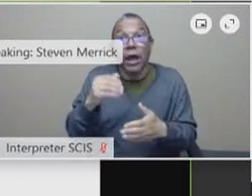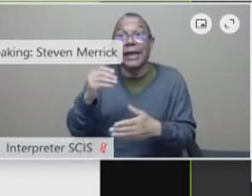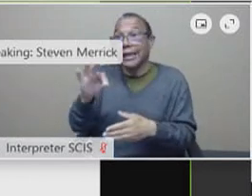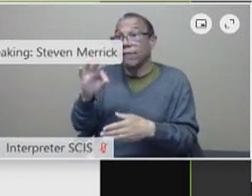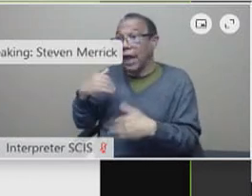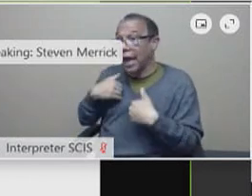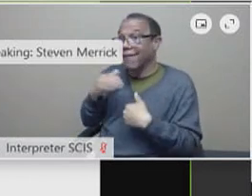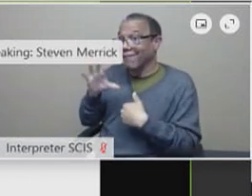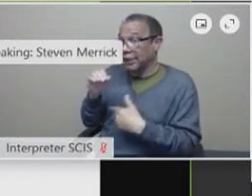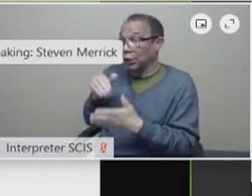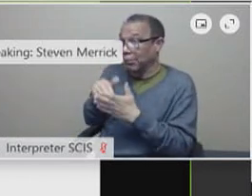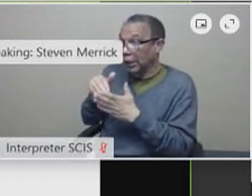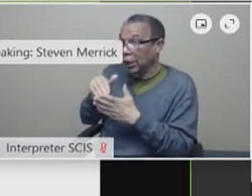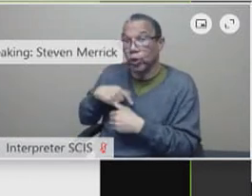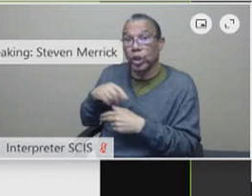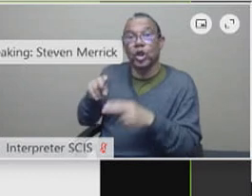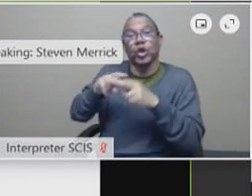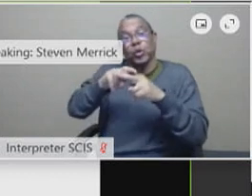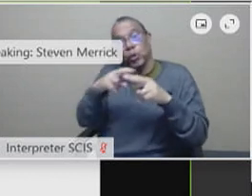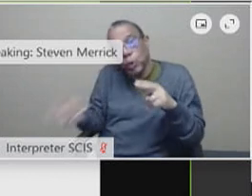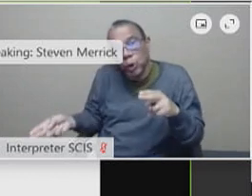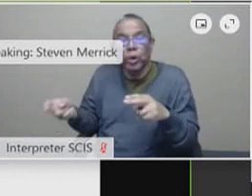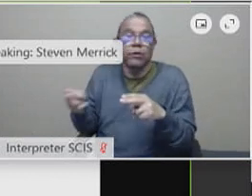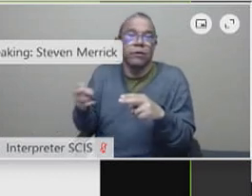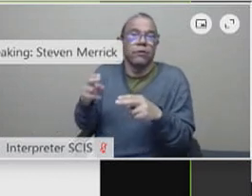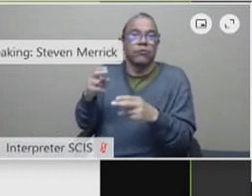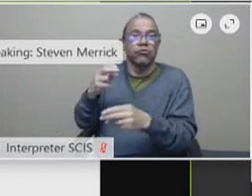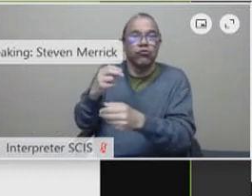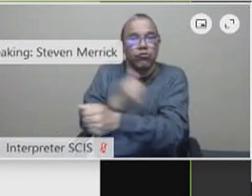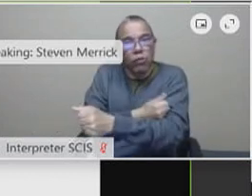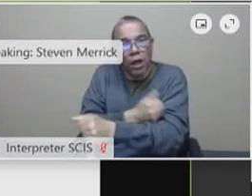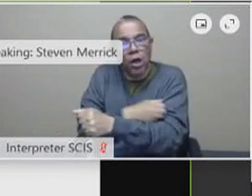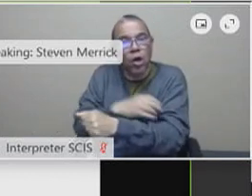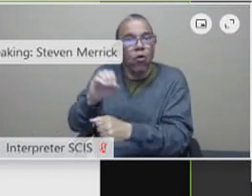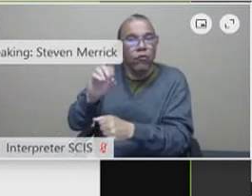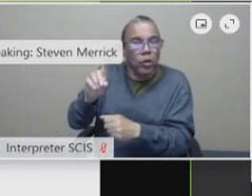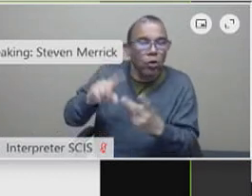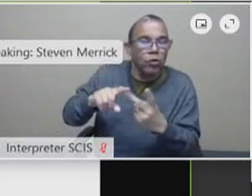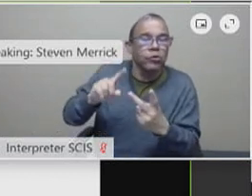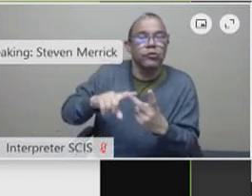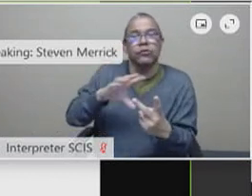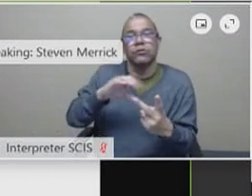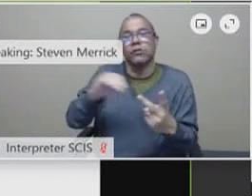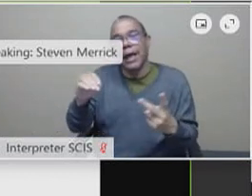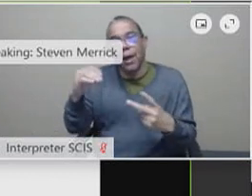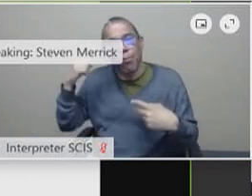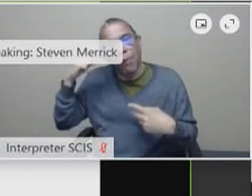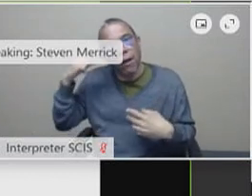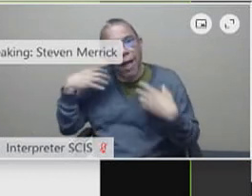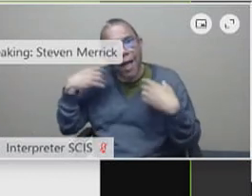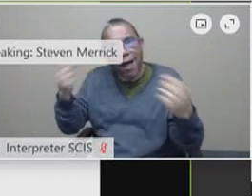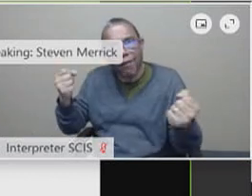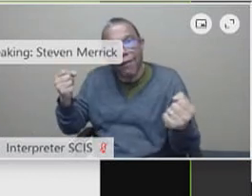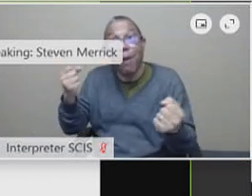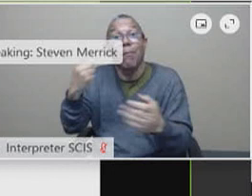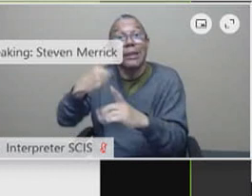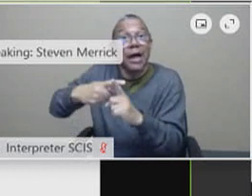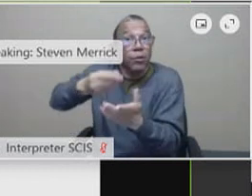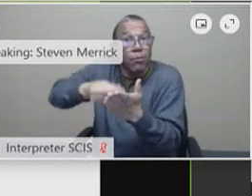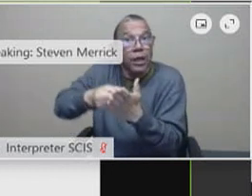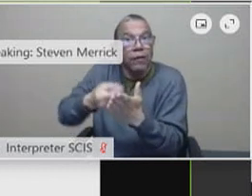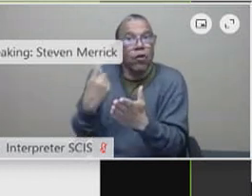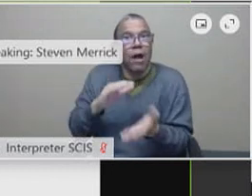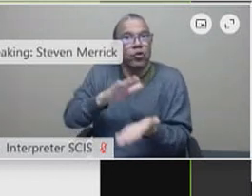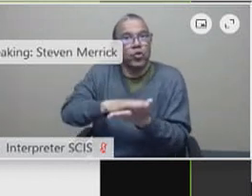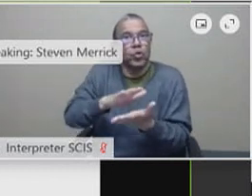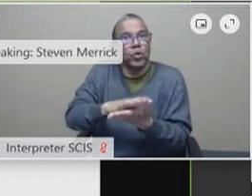deaths in our city and provide funds for our schools. This budget needs to be seriously reevaluated, and I urge you to